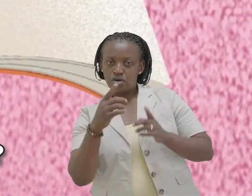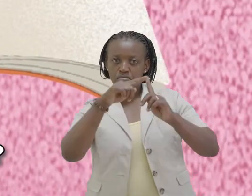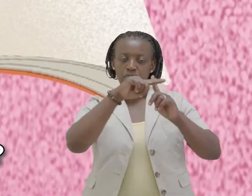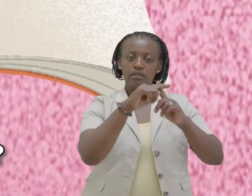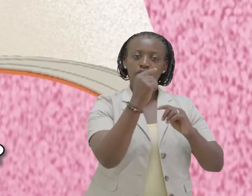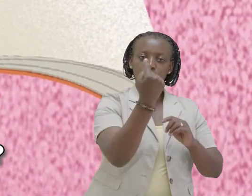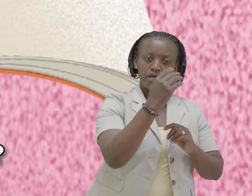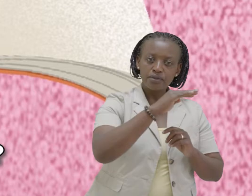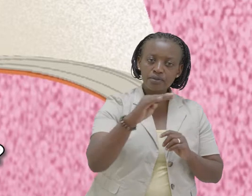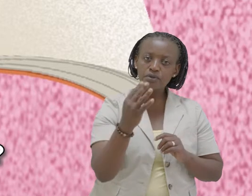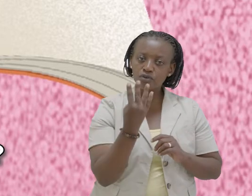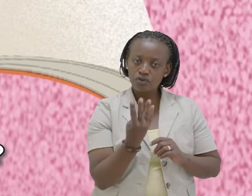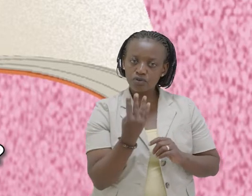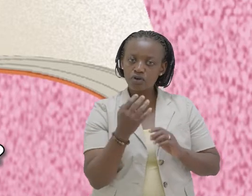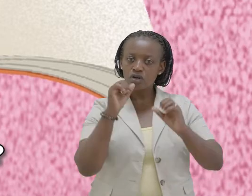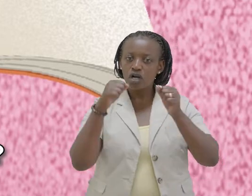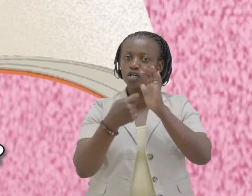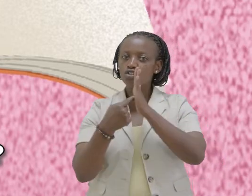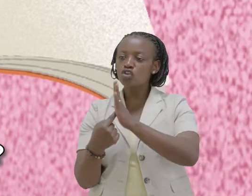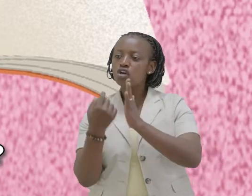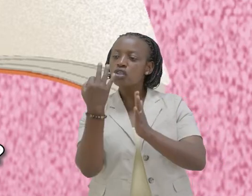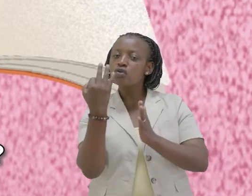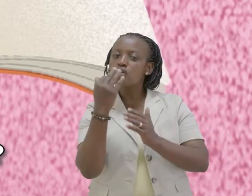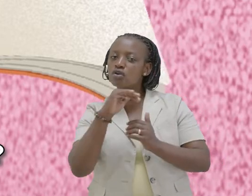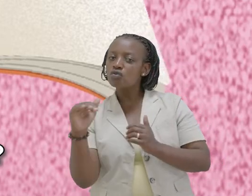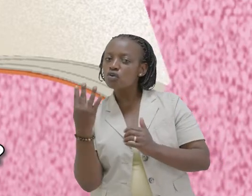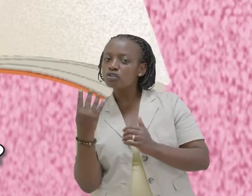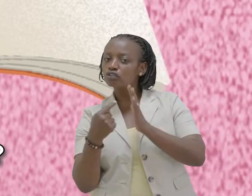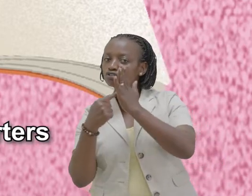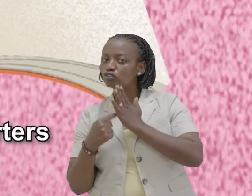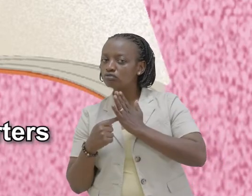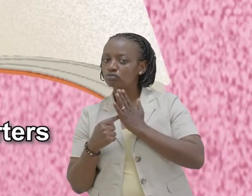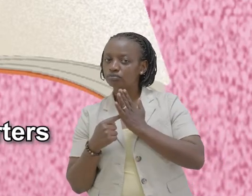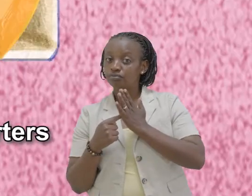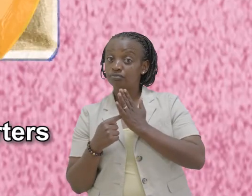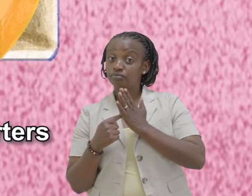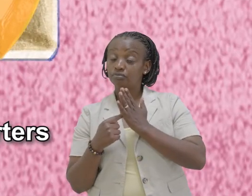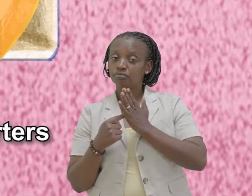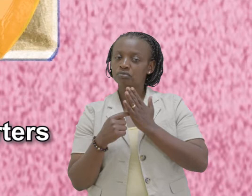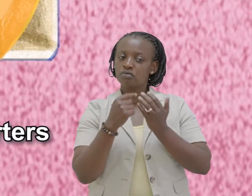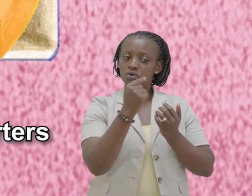3/4 plus 1/4. Can you show me 3/4?